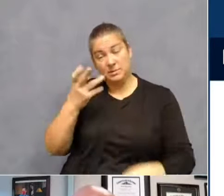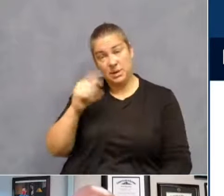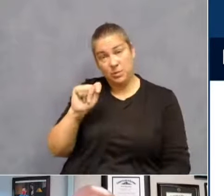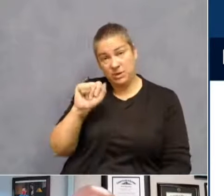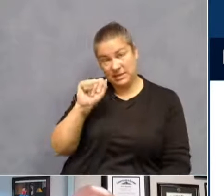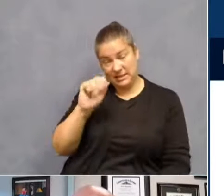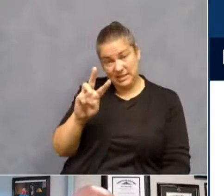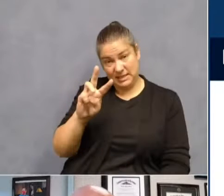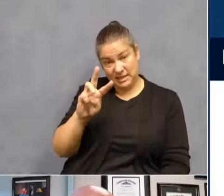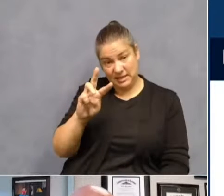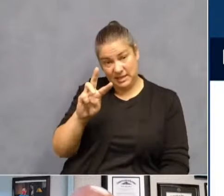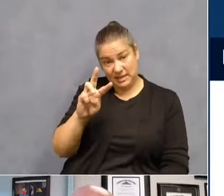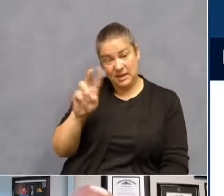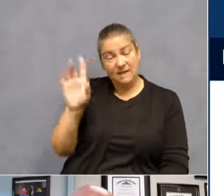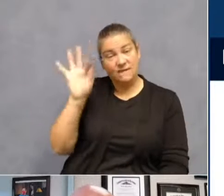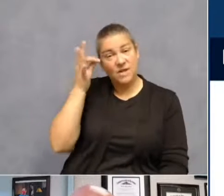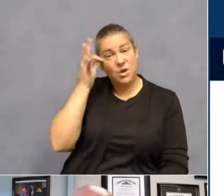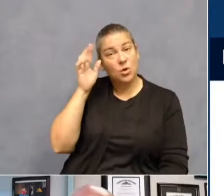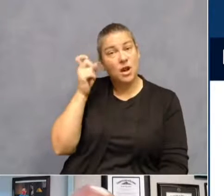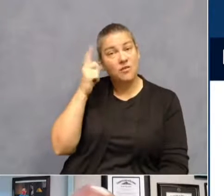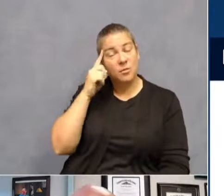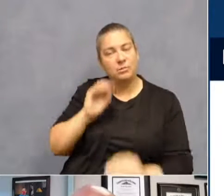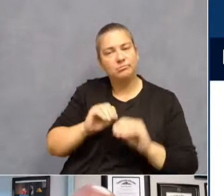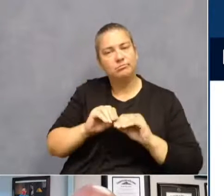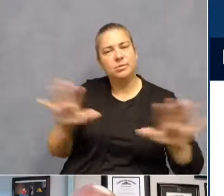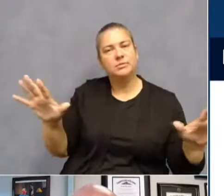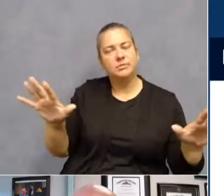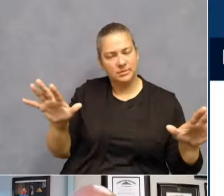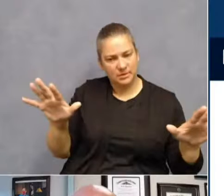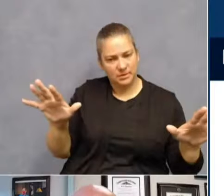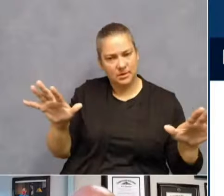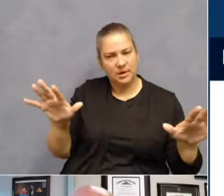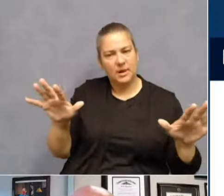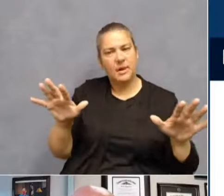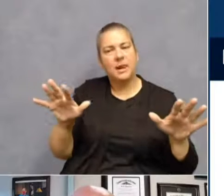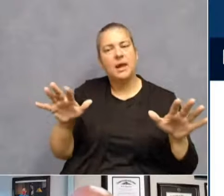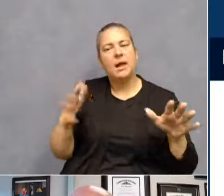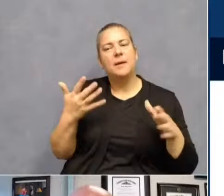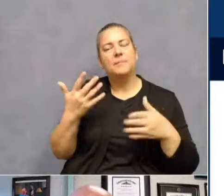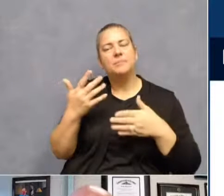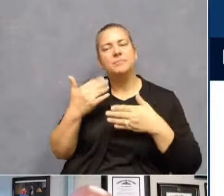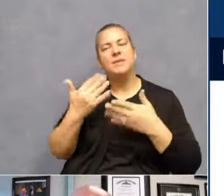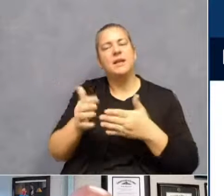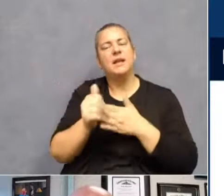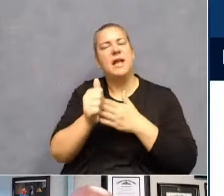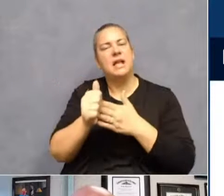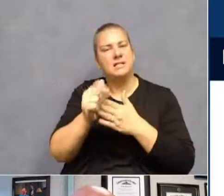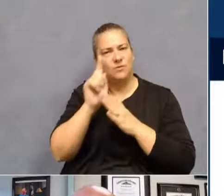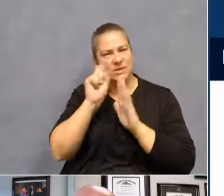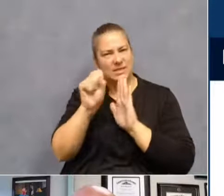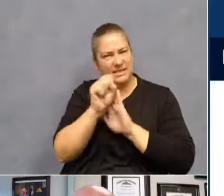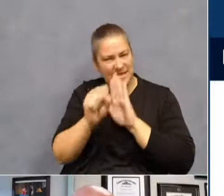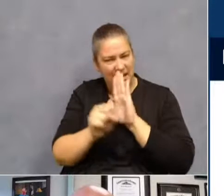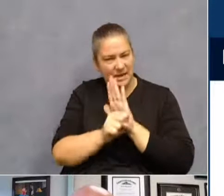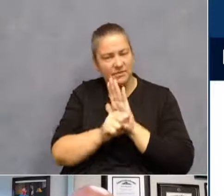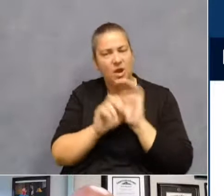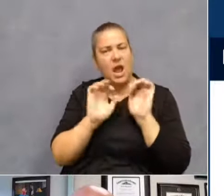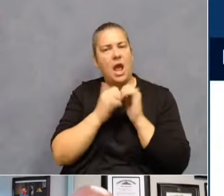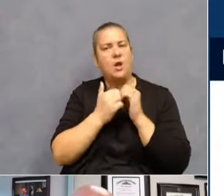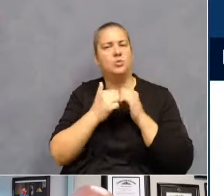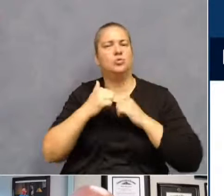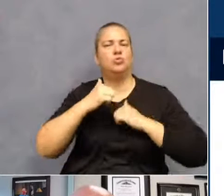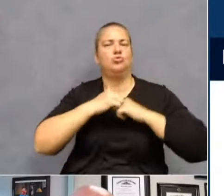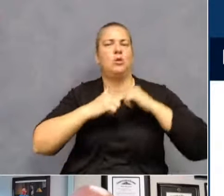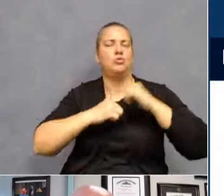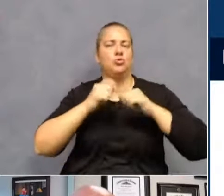government released what it called its interim playbook to help give guidance to states for the overall structure for how it intends to